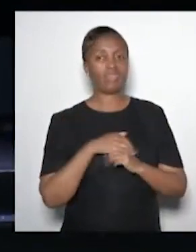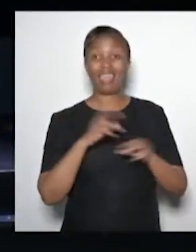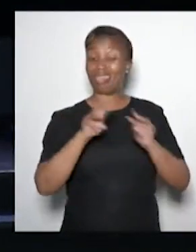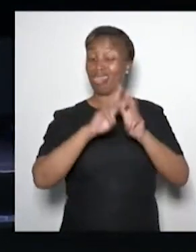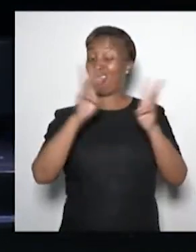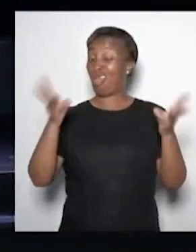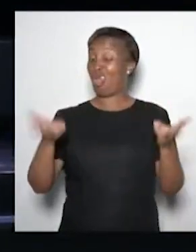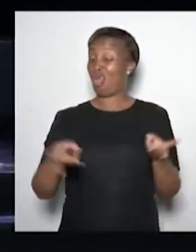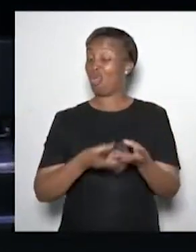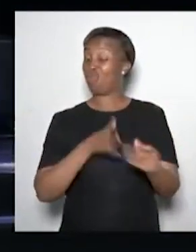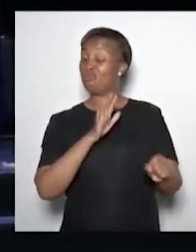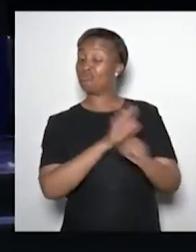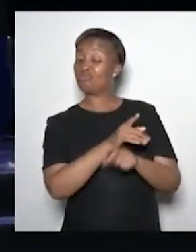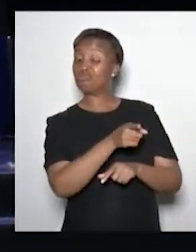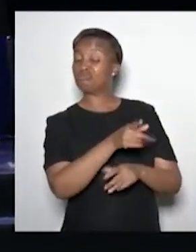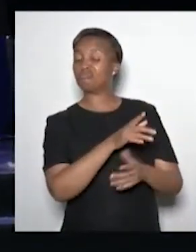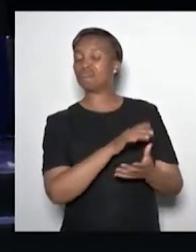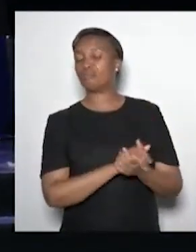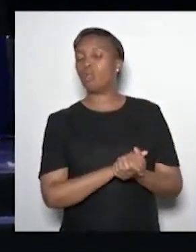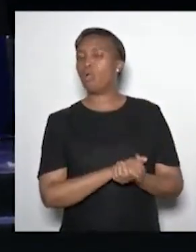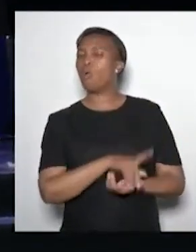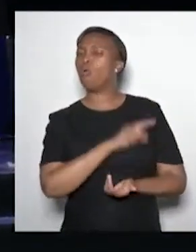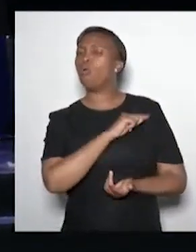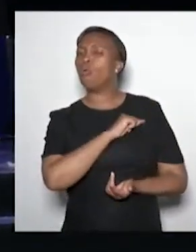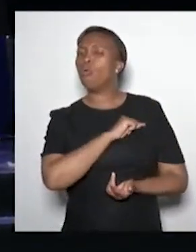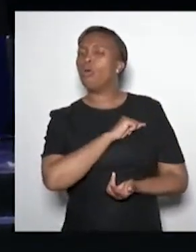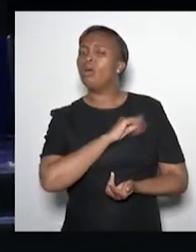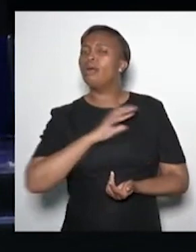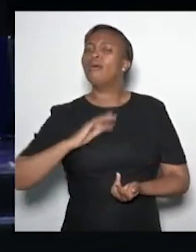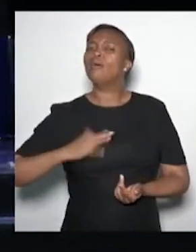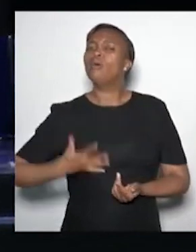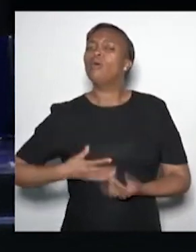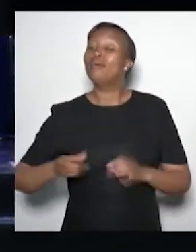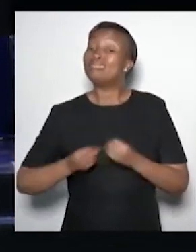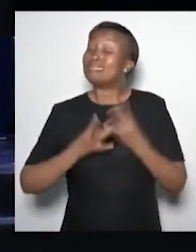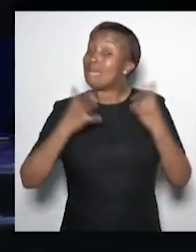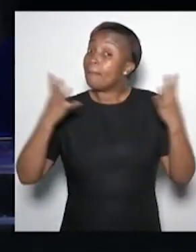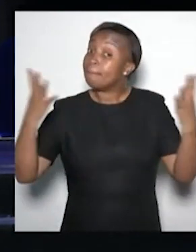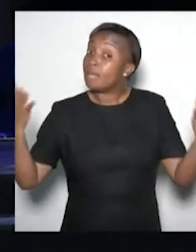globally. One, because women form a majority,